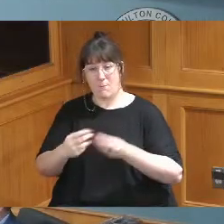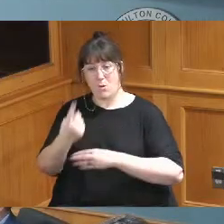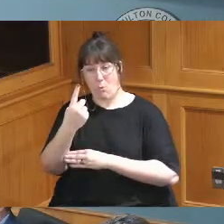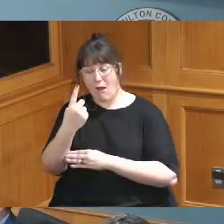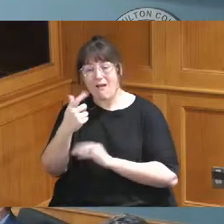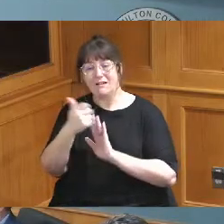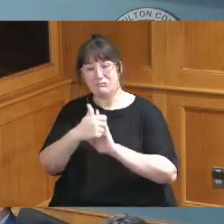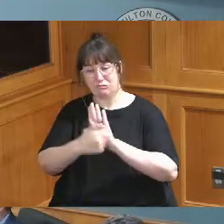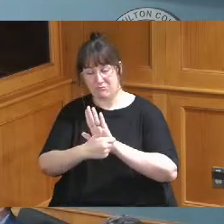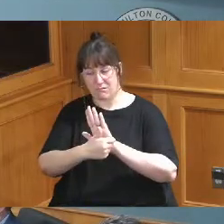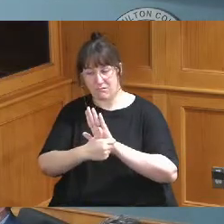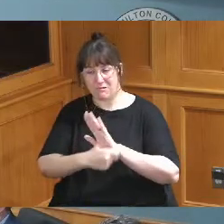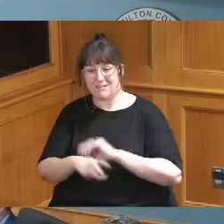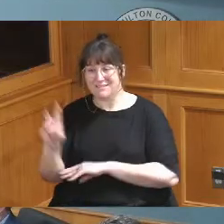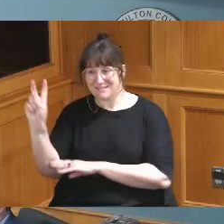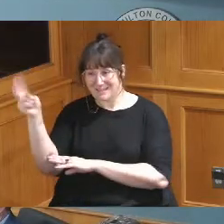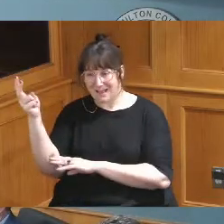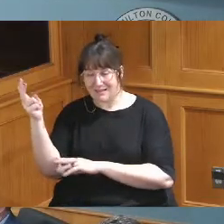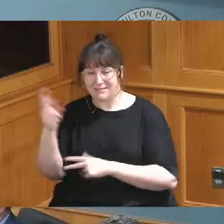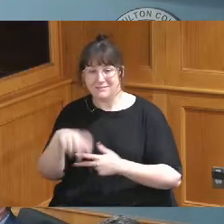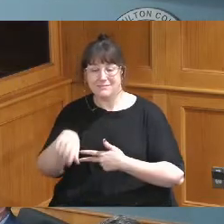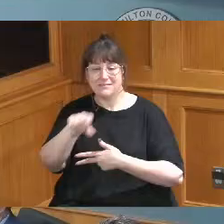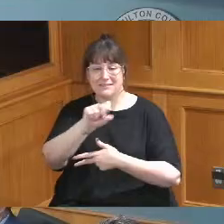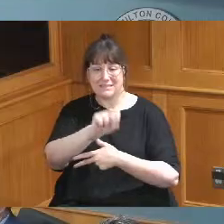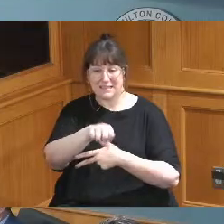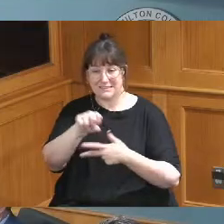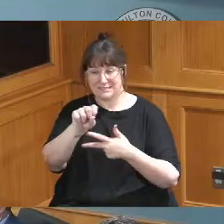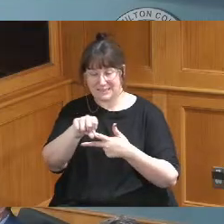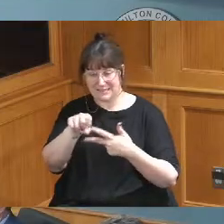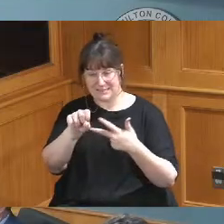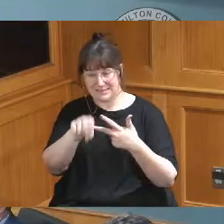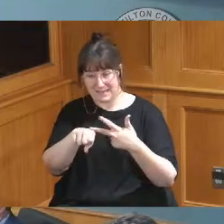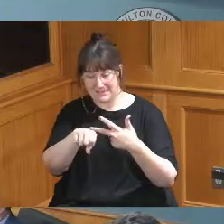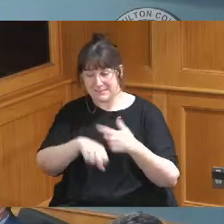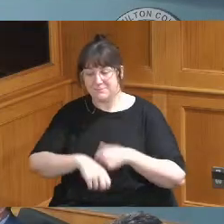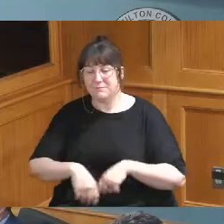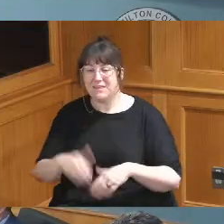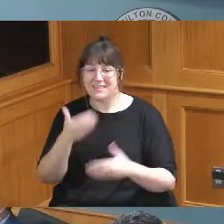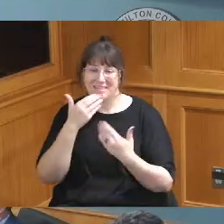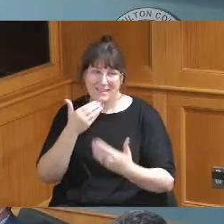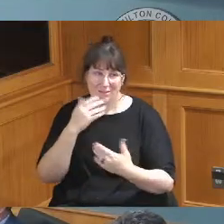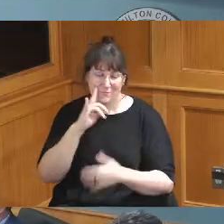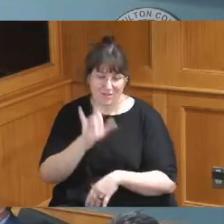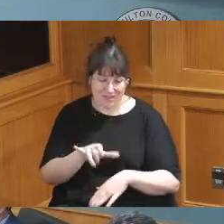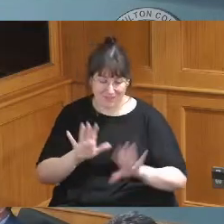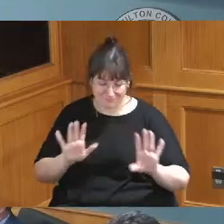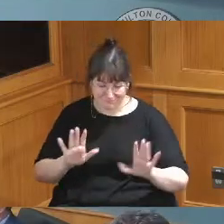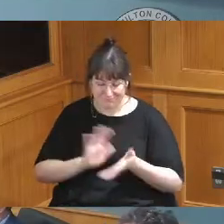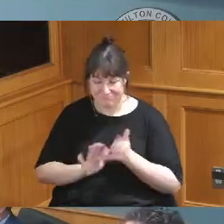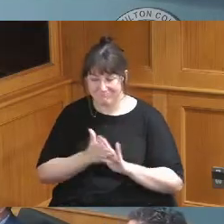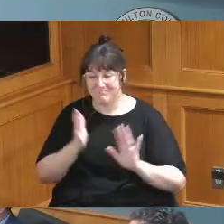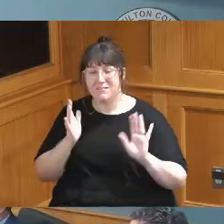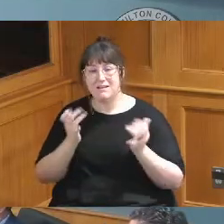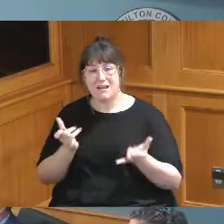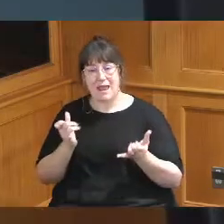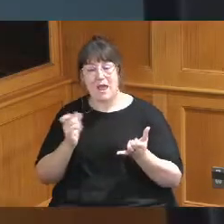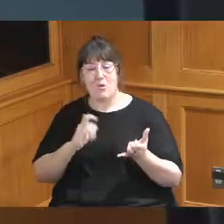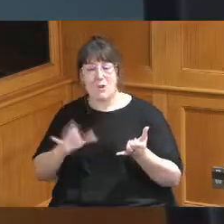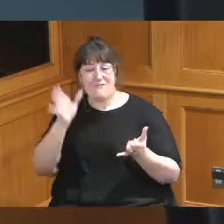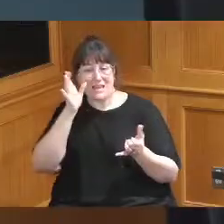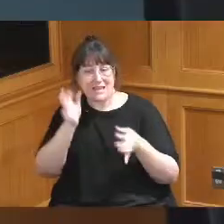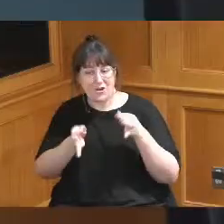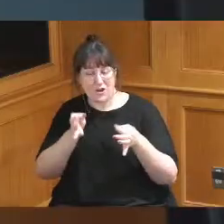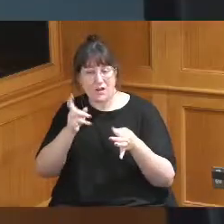Second. Commissioner Dreehouse? Yes. Commissioner Summer Dumas? Yes. Commissioner Reese? Yes. Thank you. All right, we've also got a hearing on